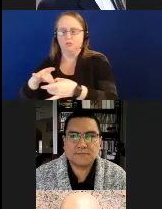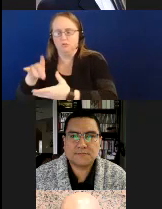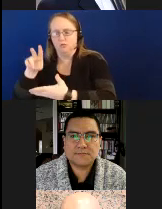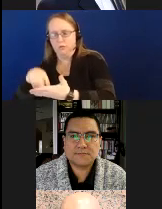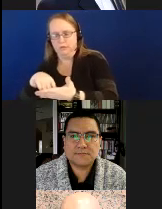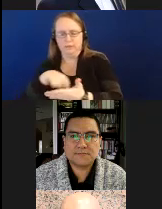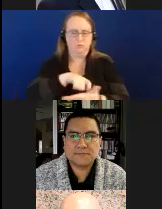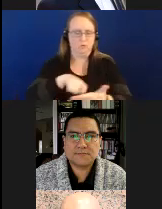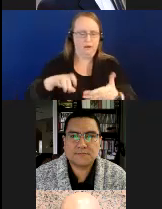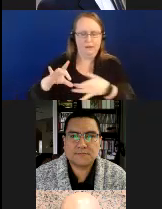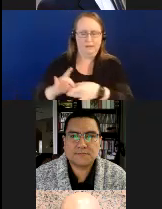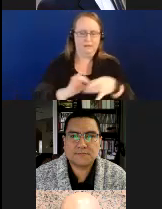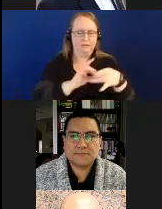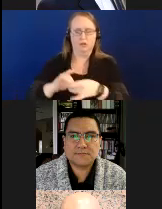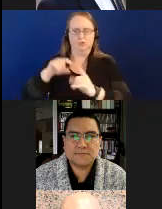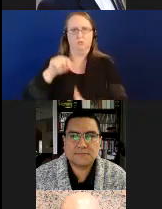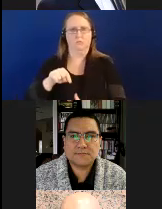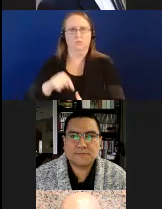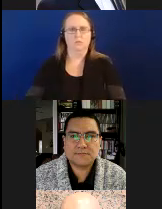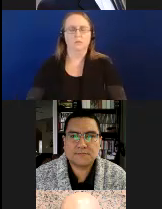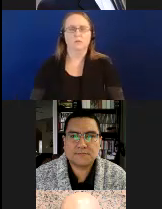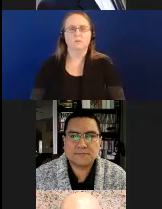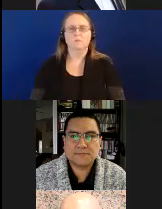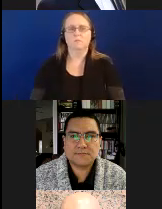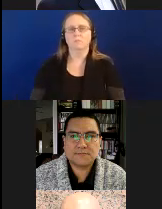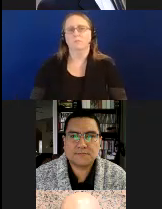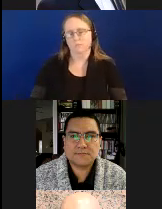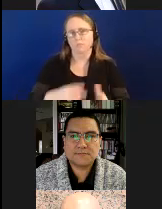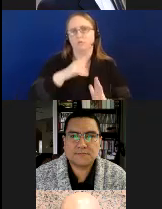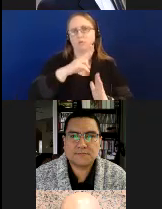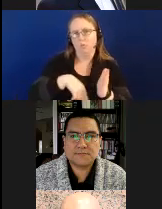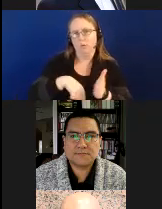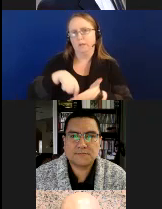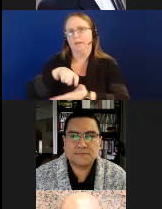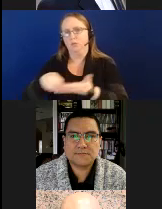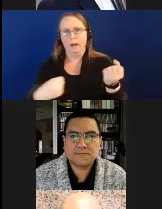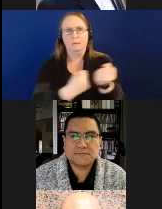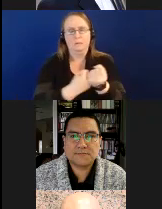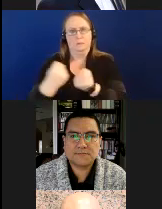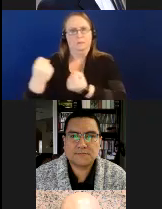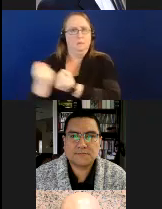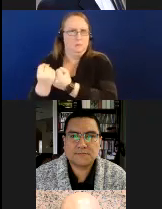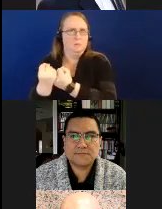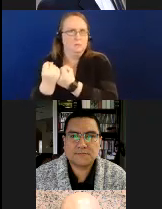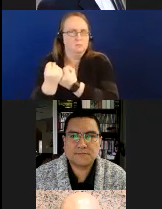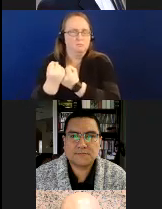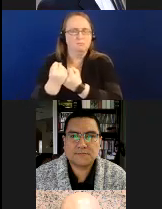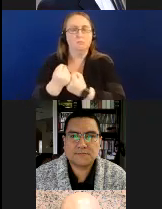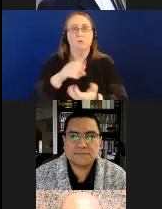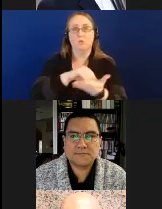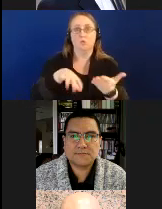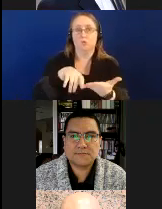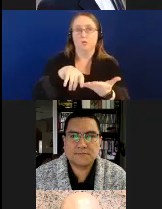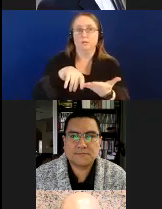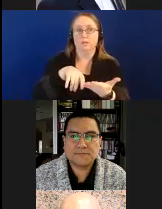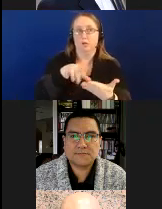writing. We know that reading and writing are reciprocal processes. They support each other. Having students write about what they